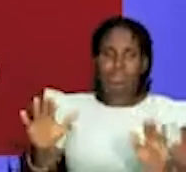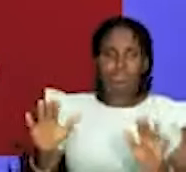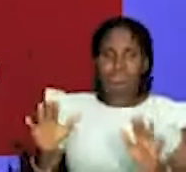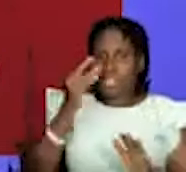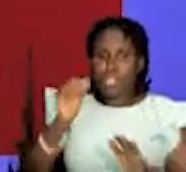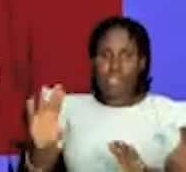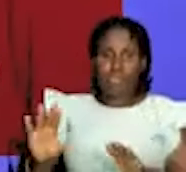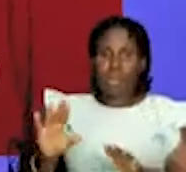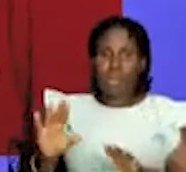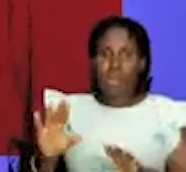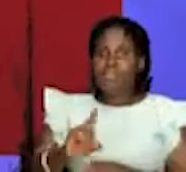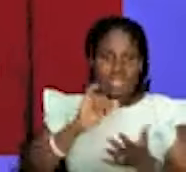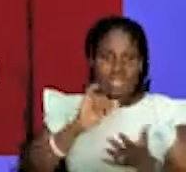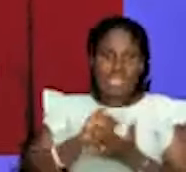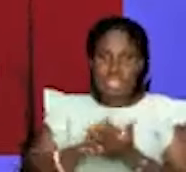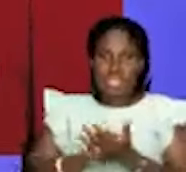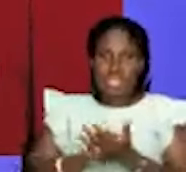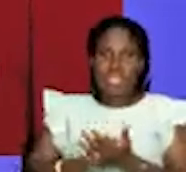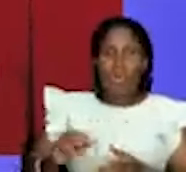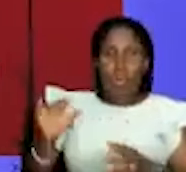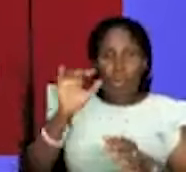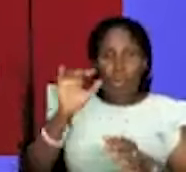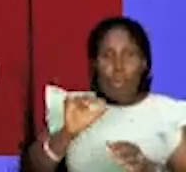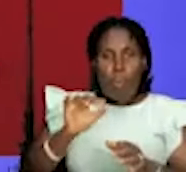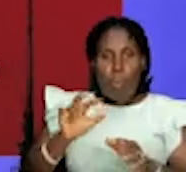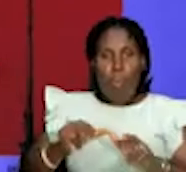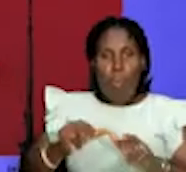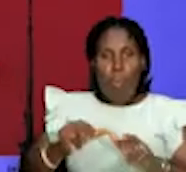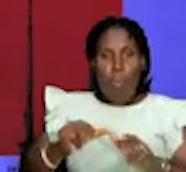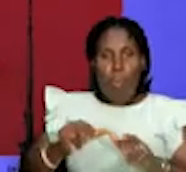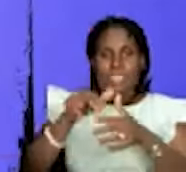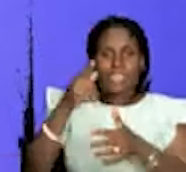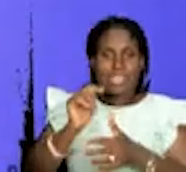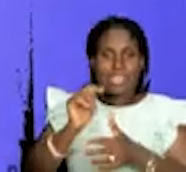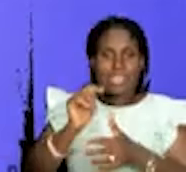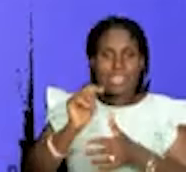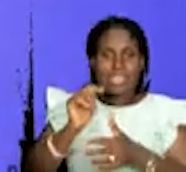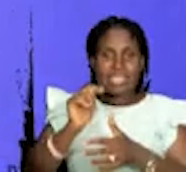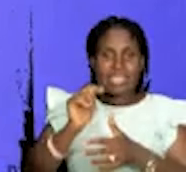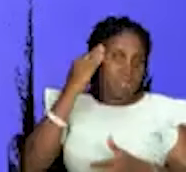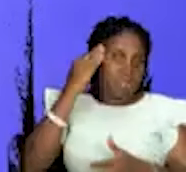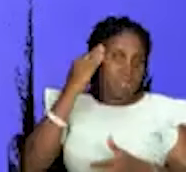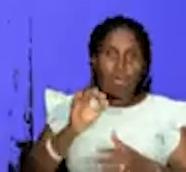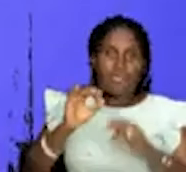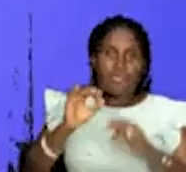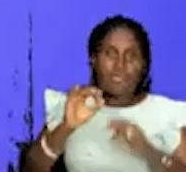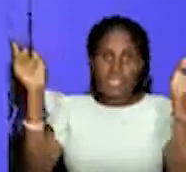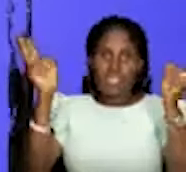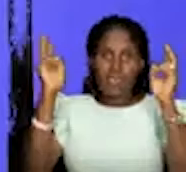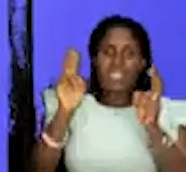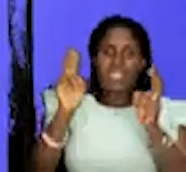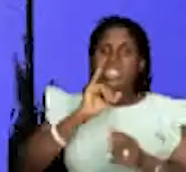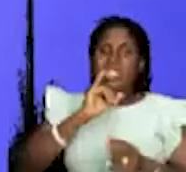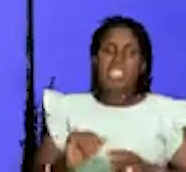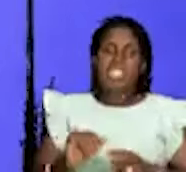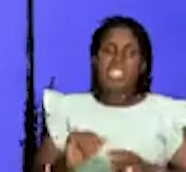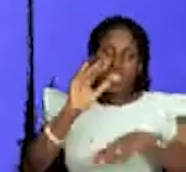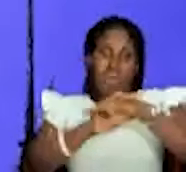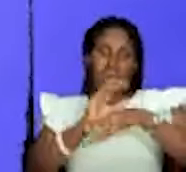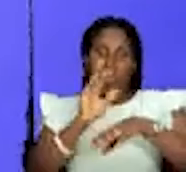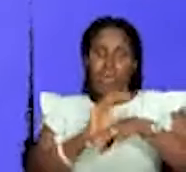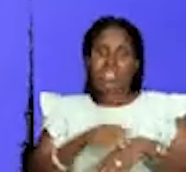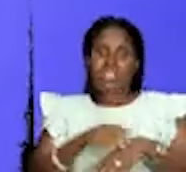that walking in the experience of victory is predicated on the kind and